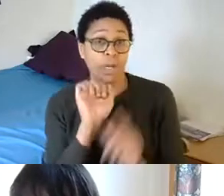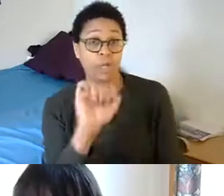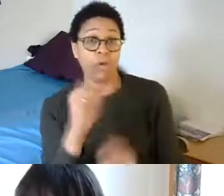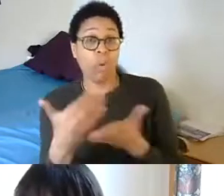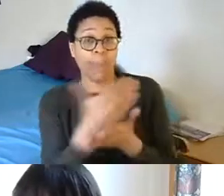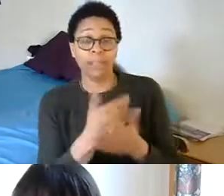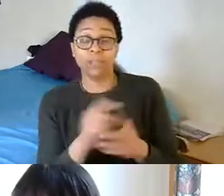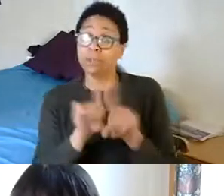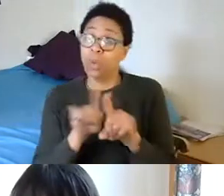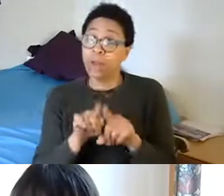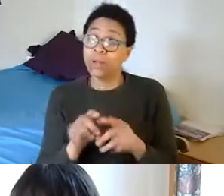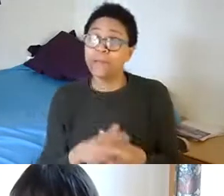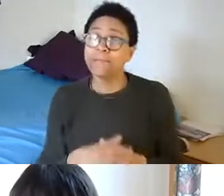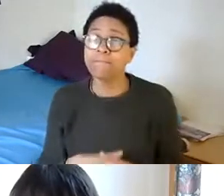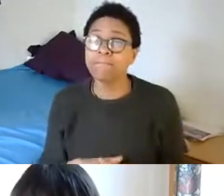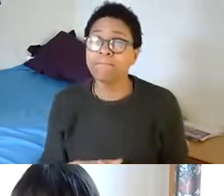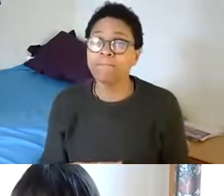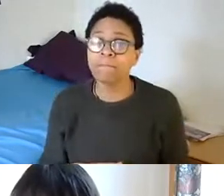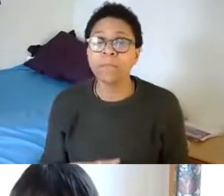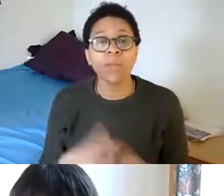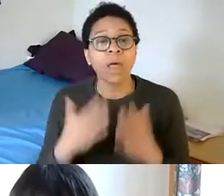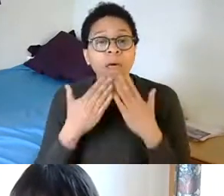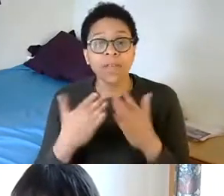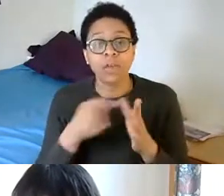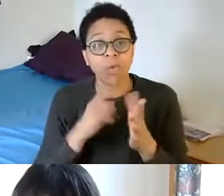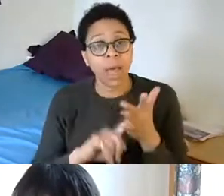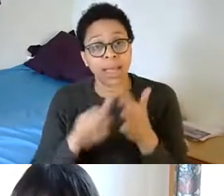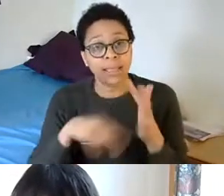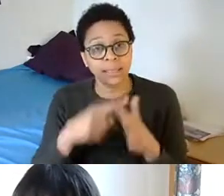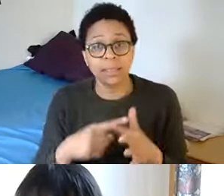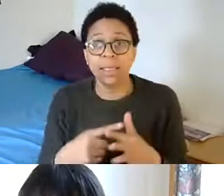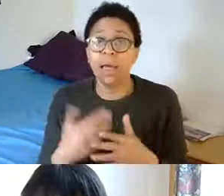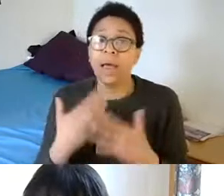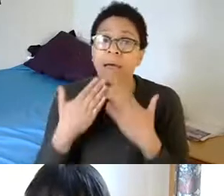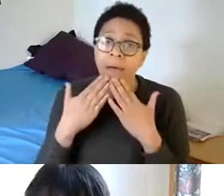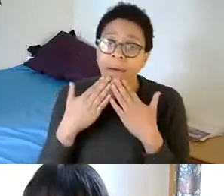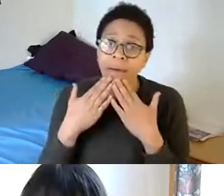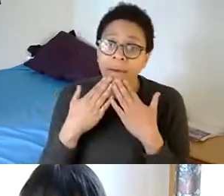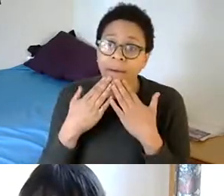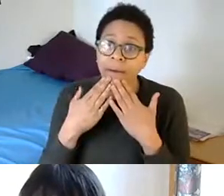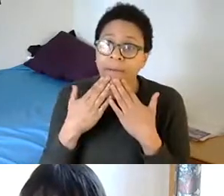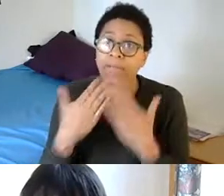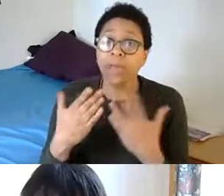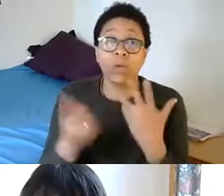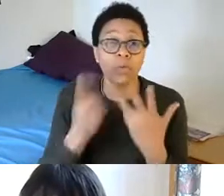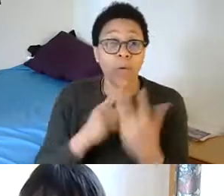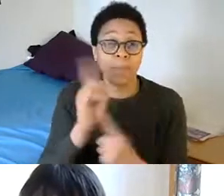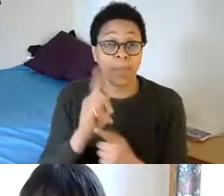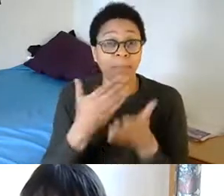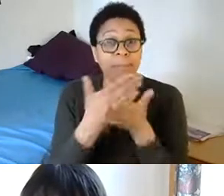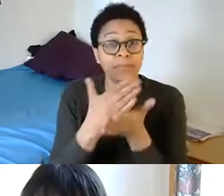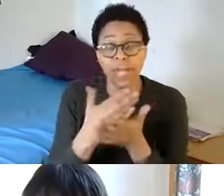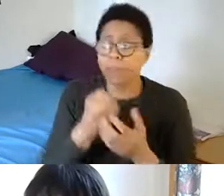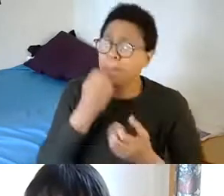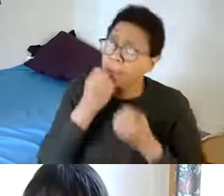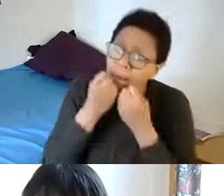thank you so much to Alex for your presentation, and thank you to everybody who has shared. It's been lovely